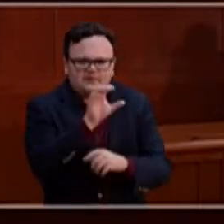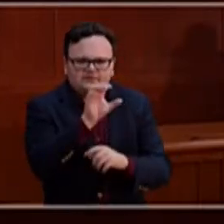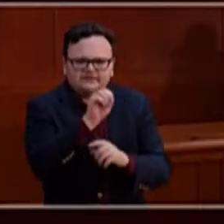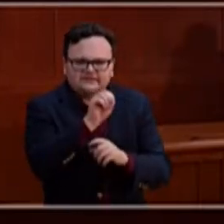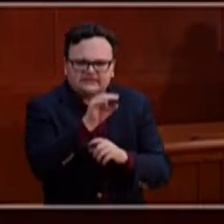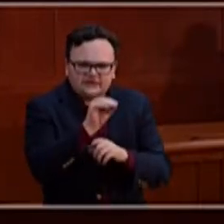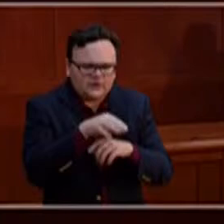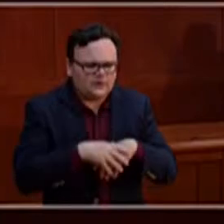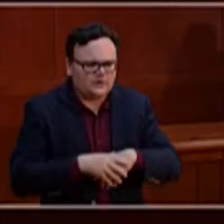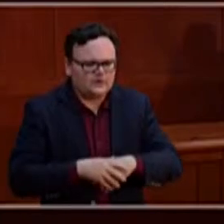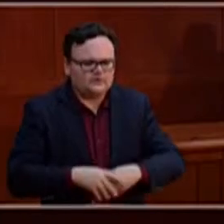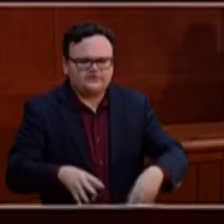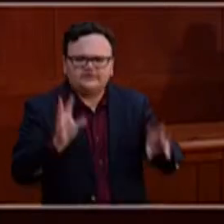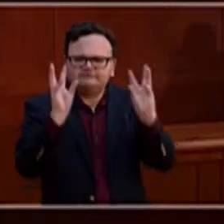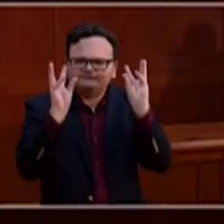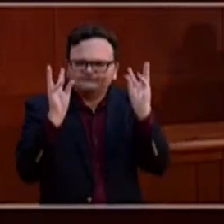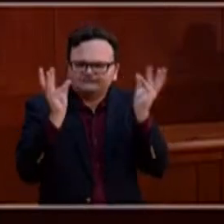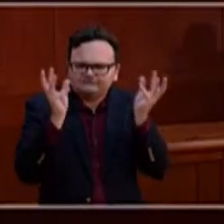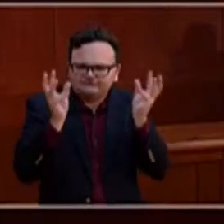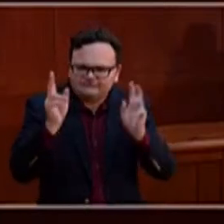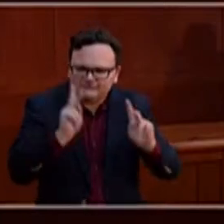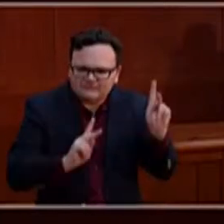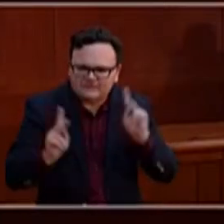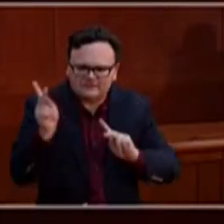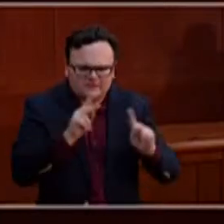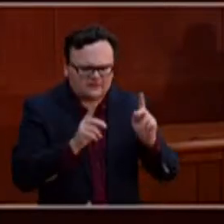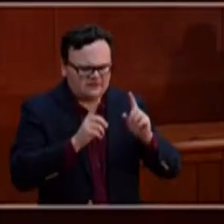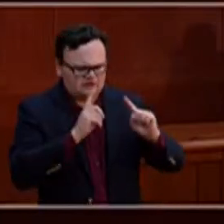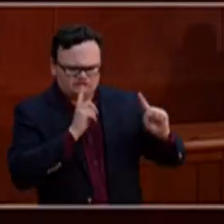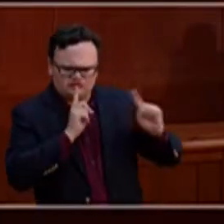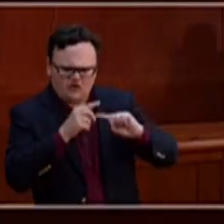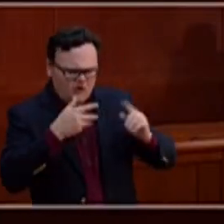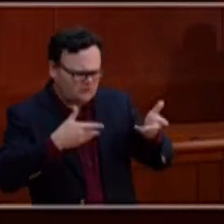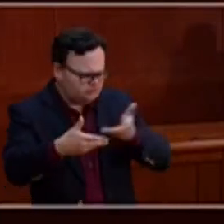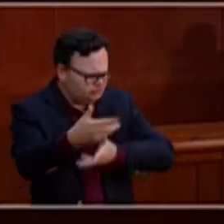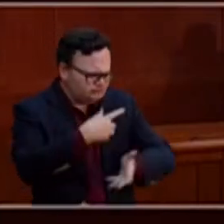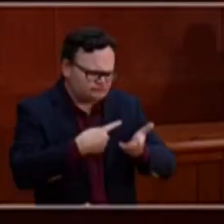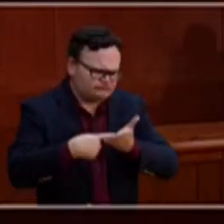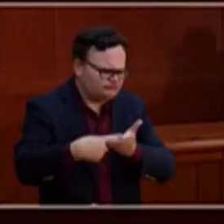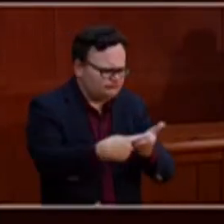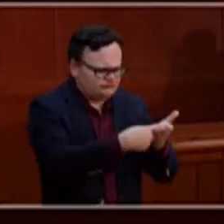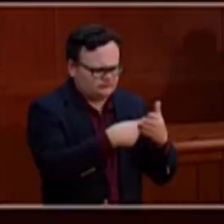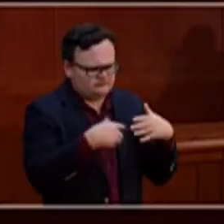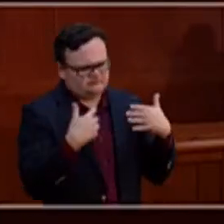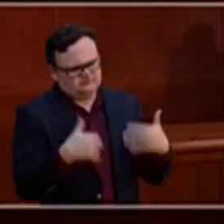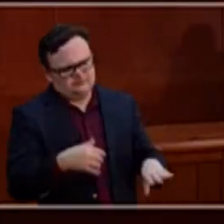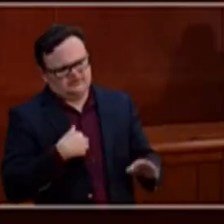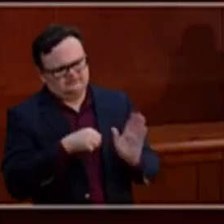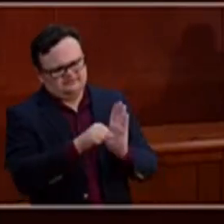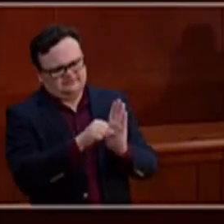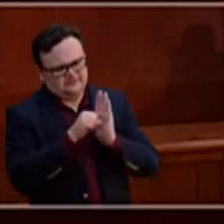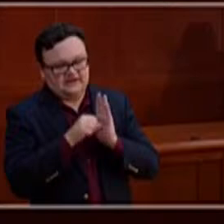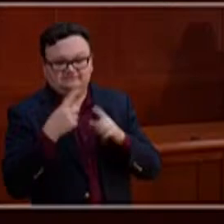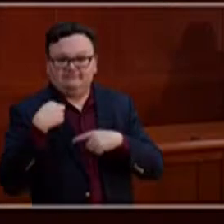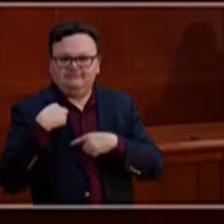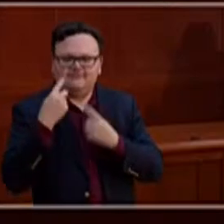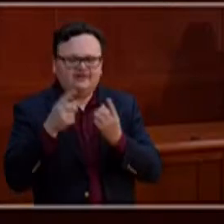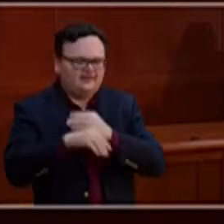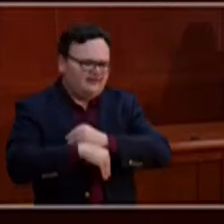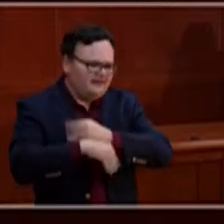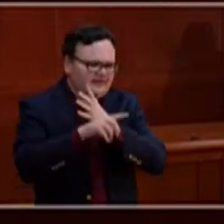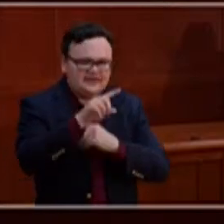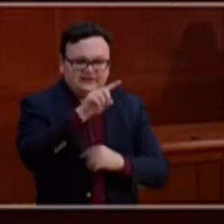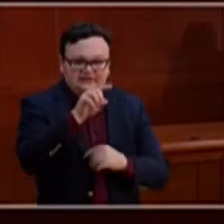EMS personnel, and they are talking regularly. I have been on more Zoom calls